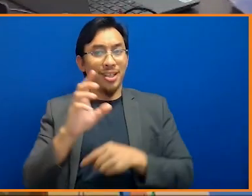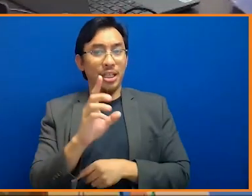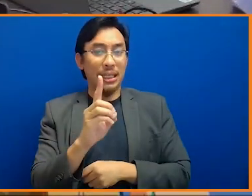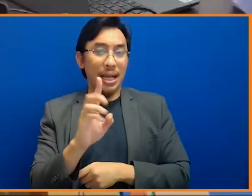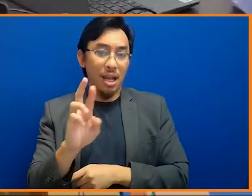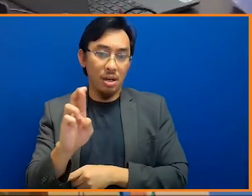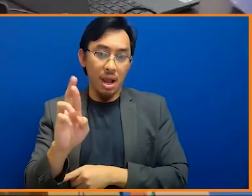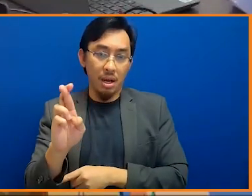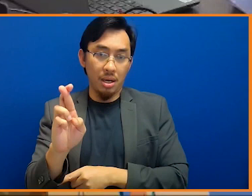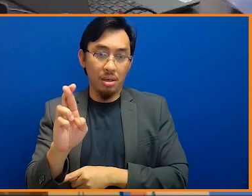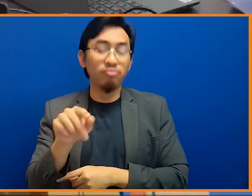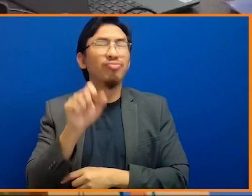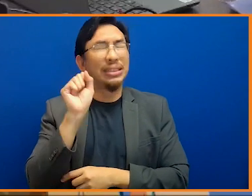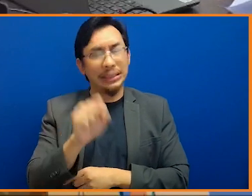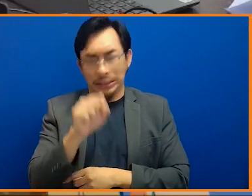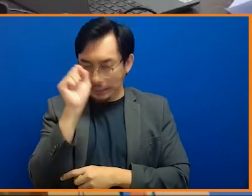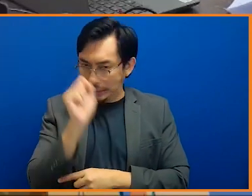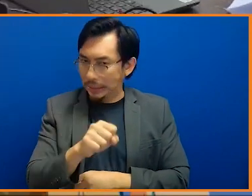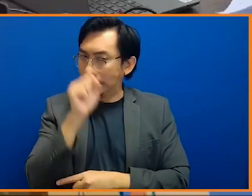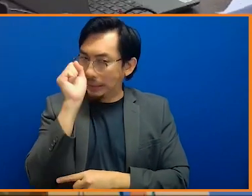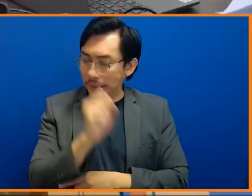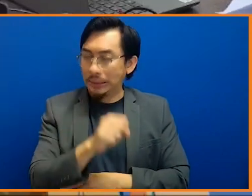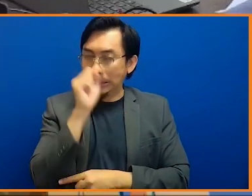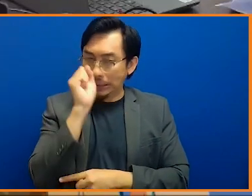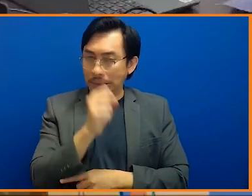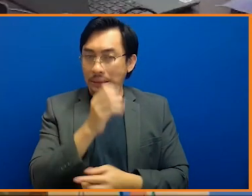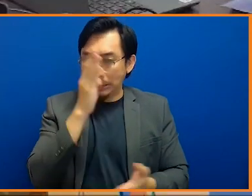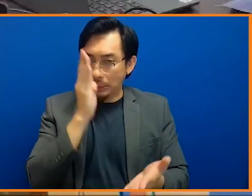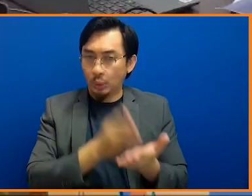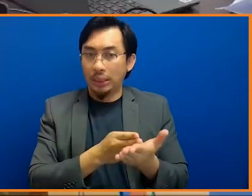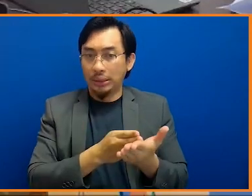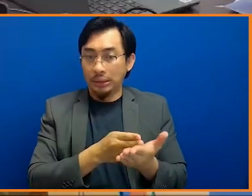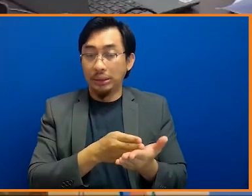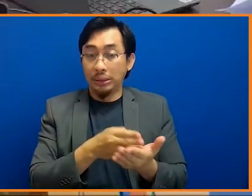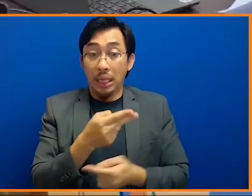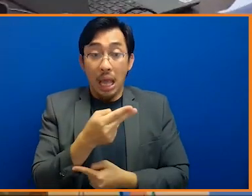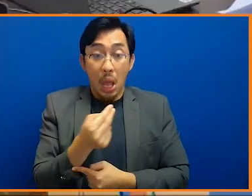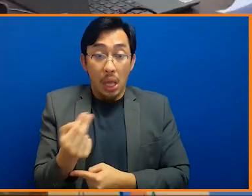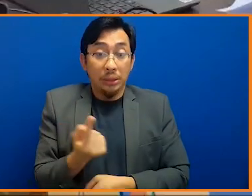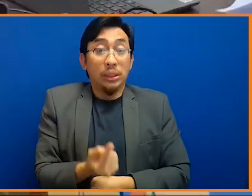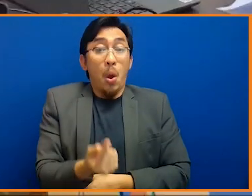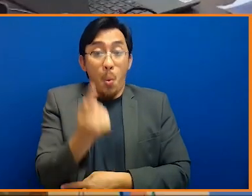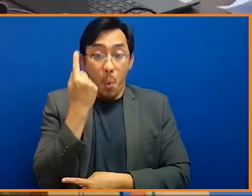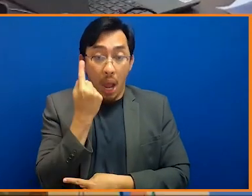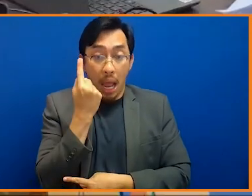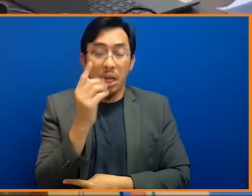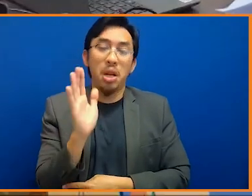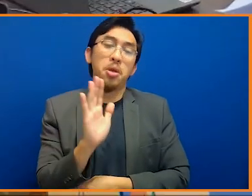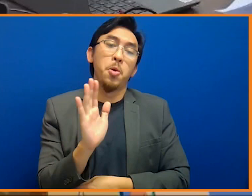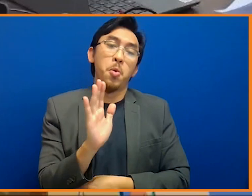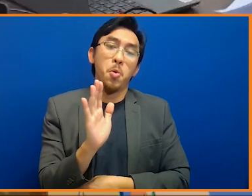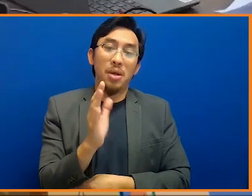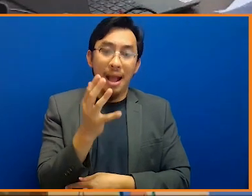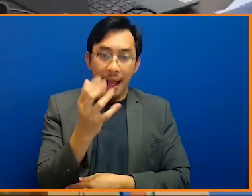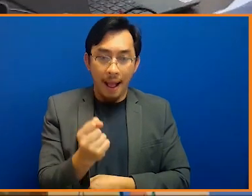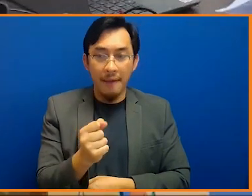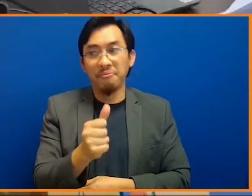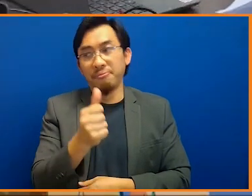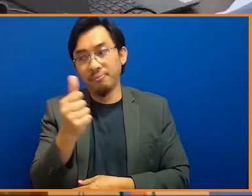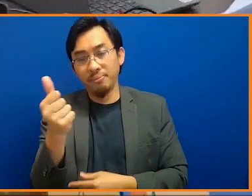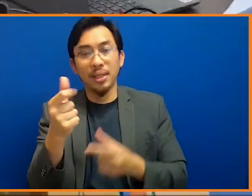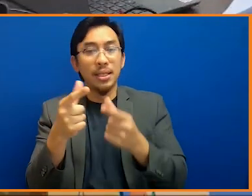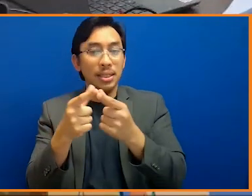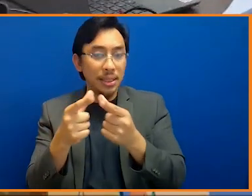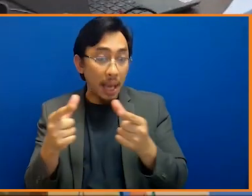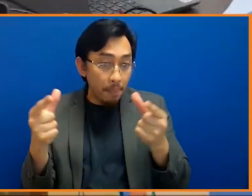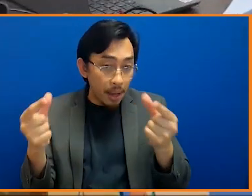risk reductions. This is very relevant, not only in the context of Indonesia, but